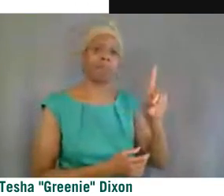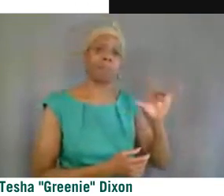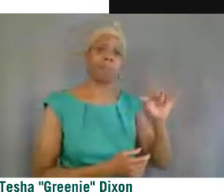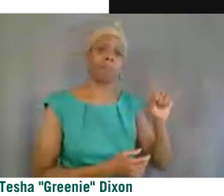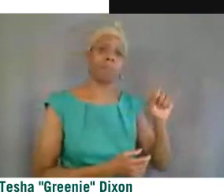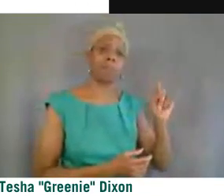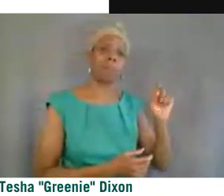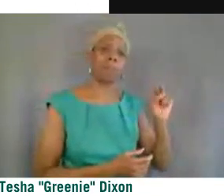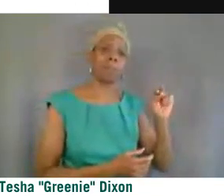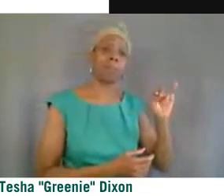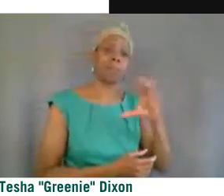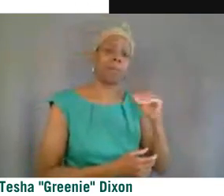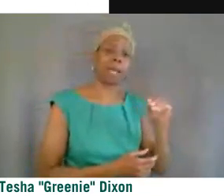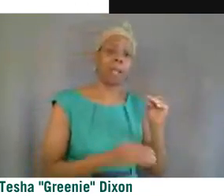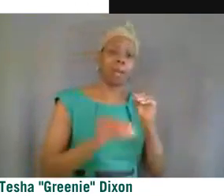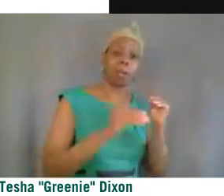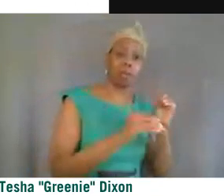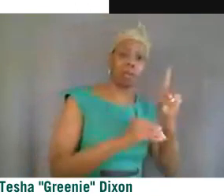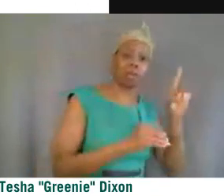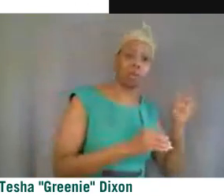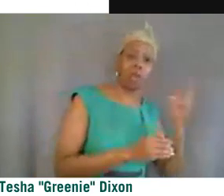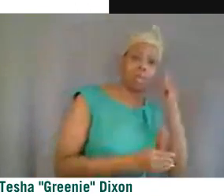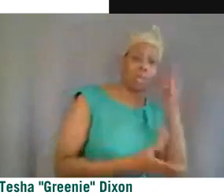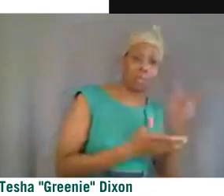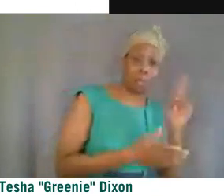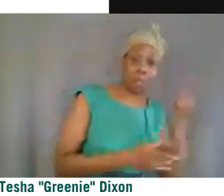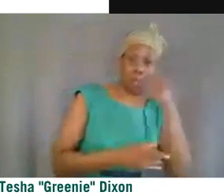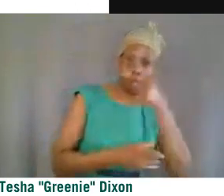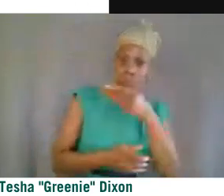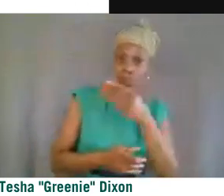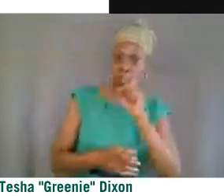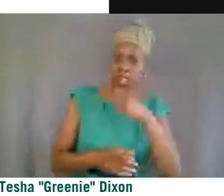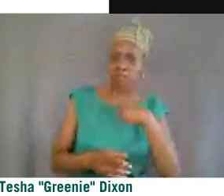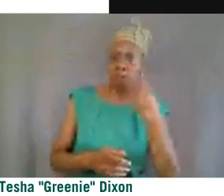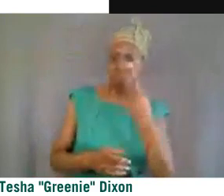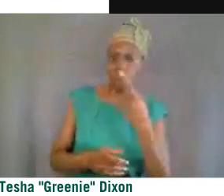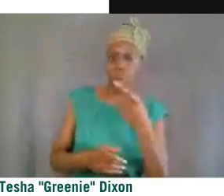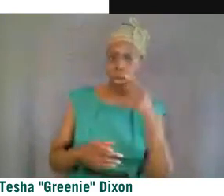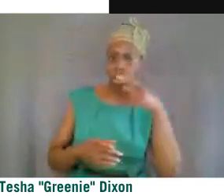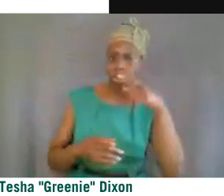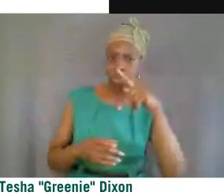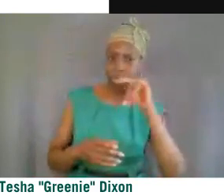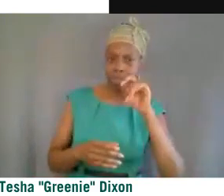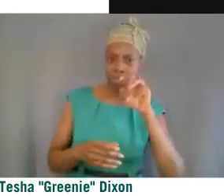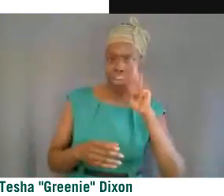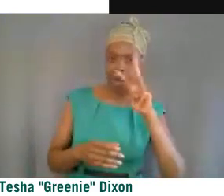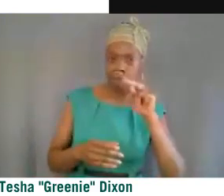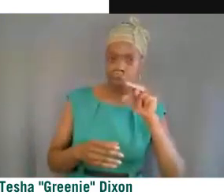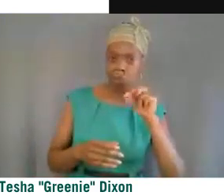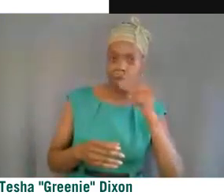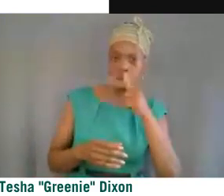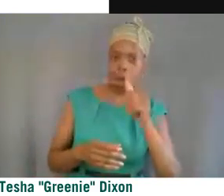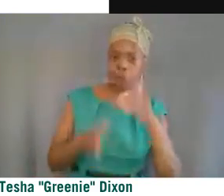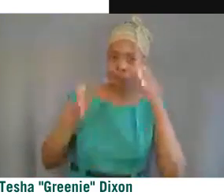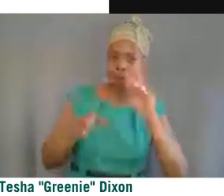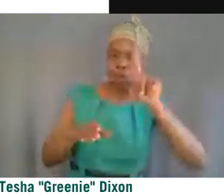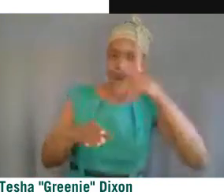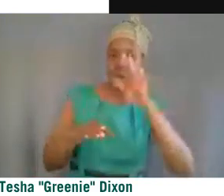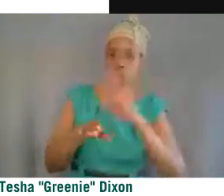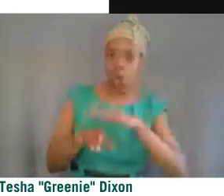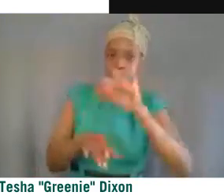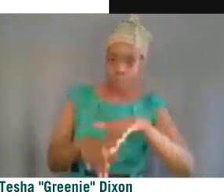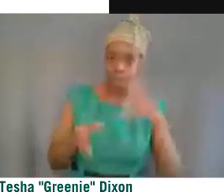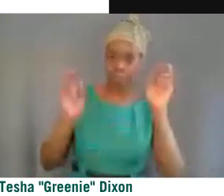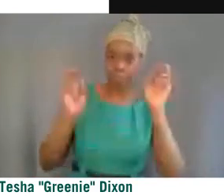may one day want to have one of these just for that. That. Absolutely. I think definitely, there's